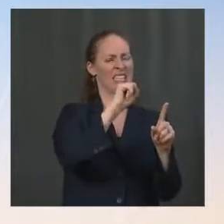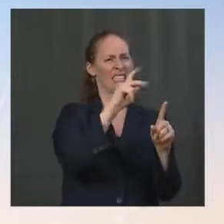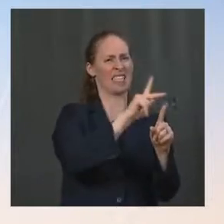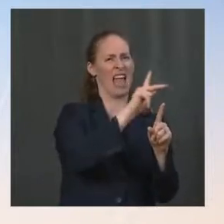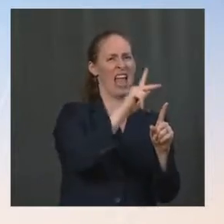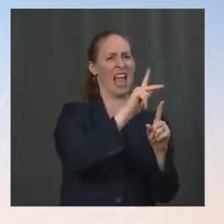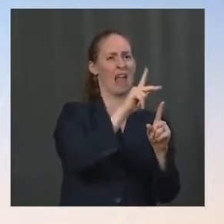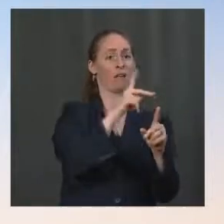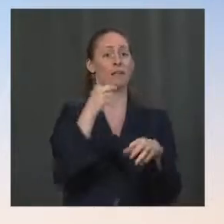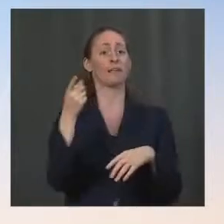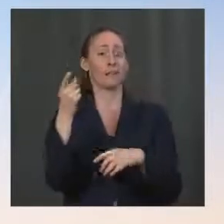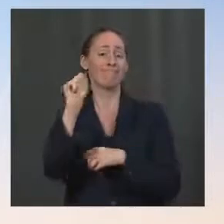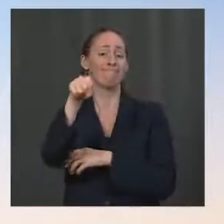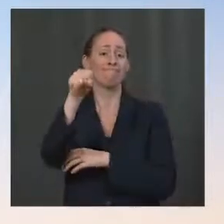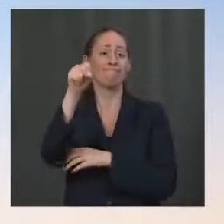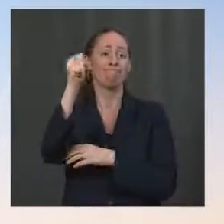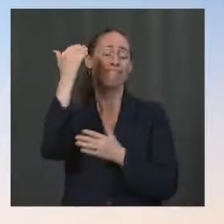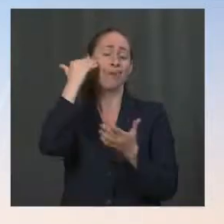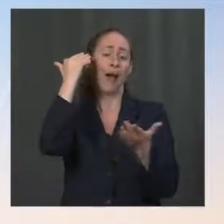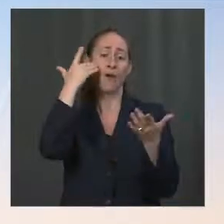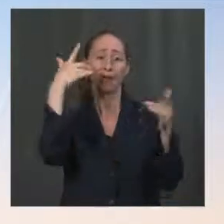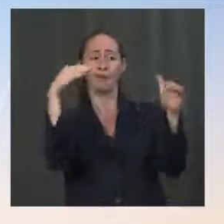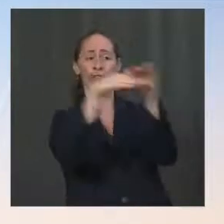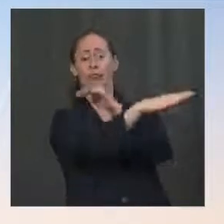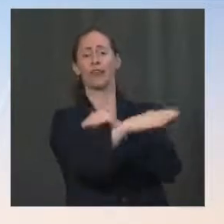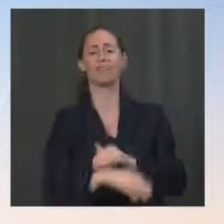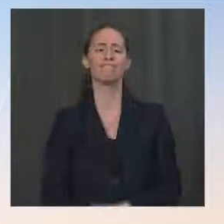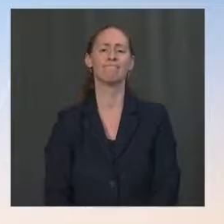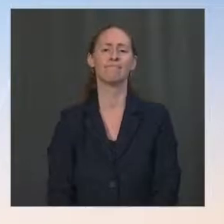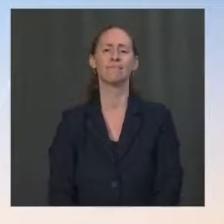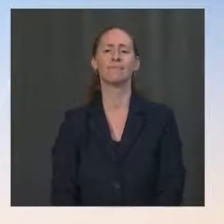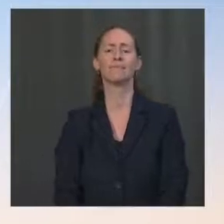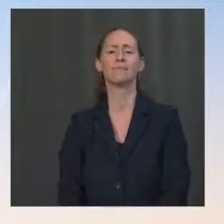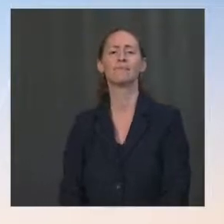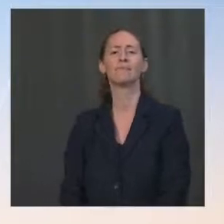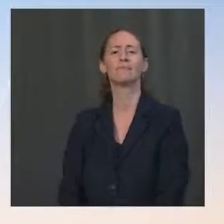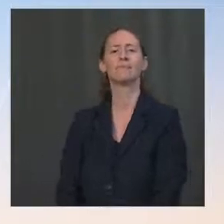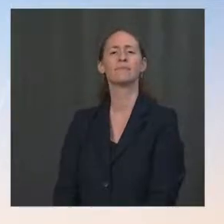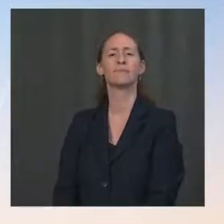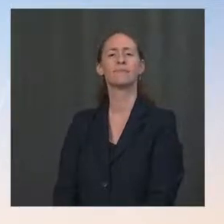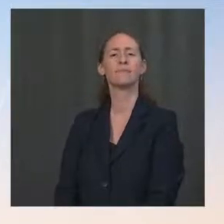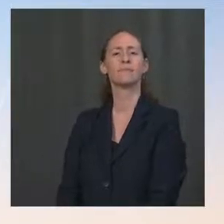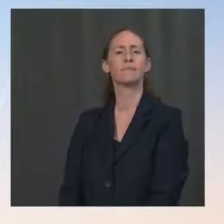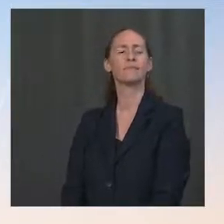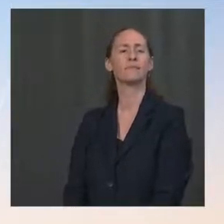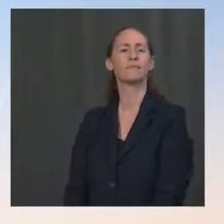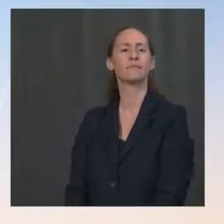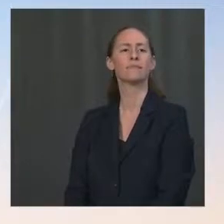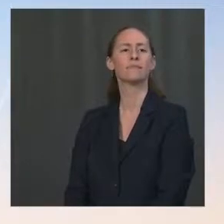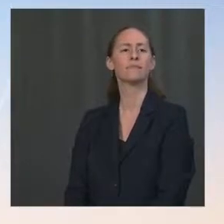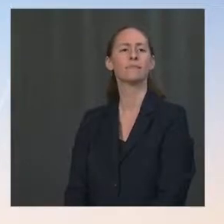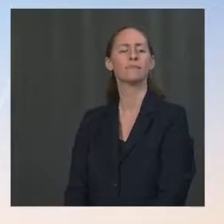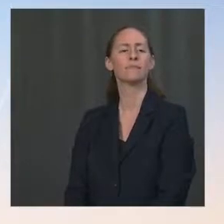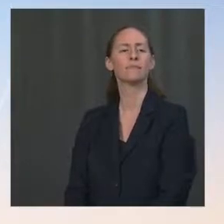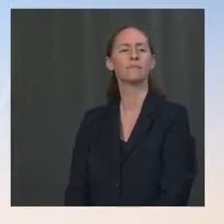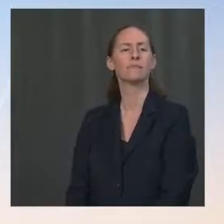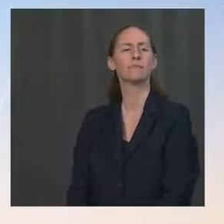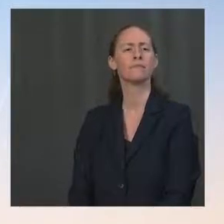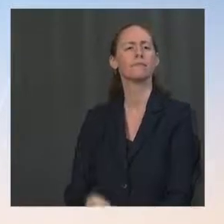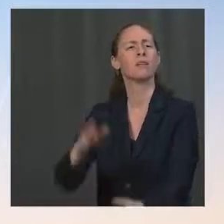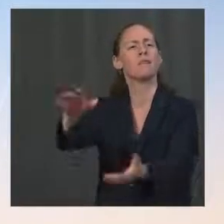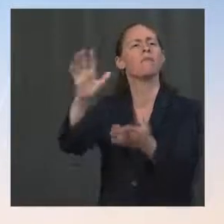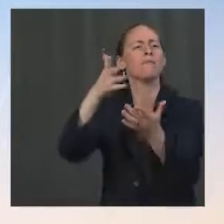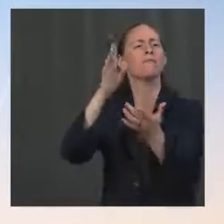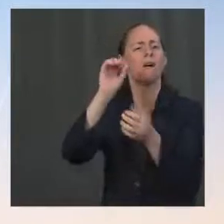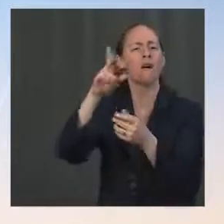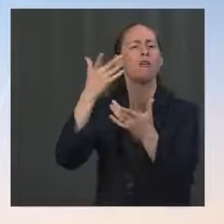that. Just one more kind of following up on what Amar asked. It is rare that you have U.S. officials be this definitive about the security threats that